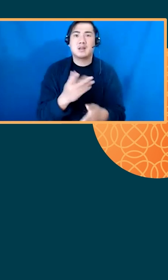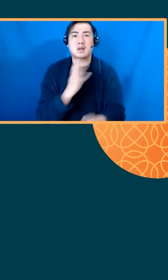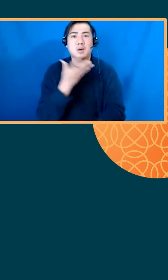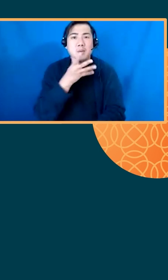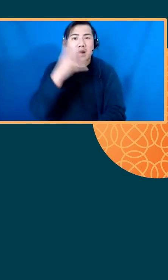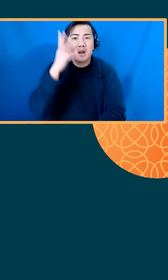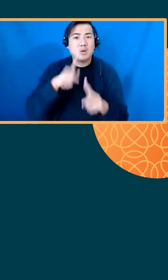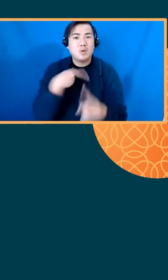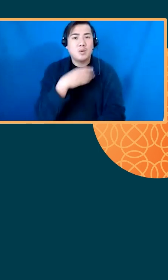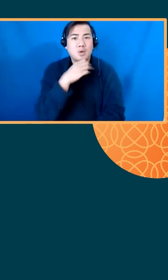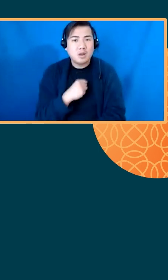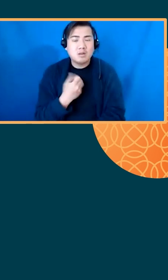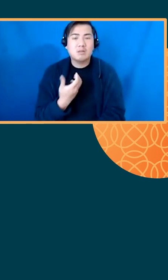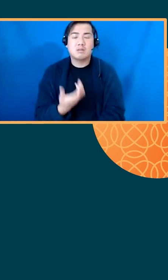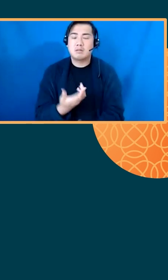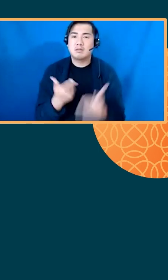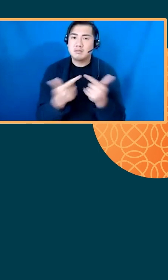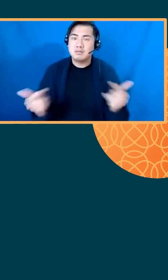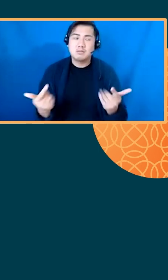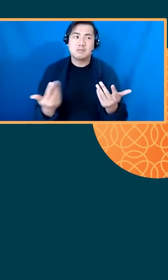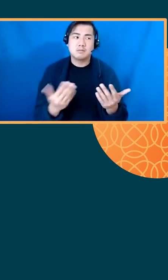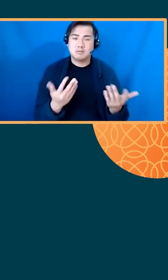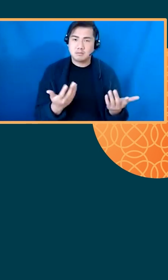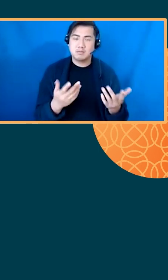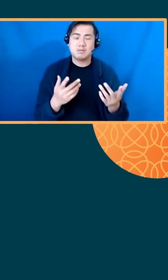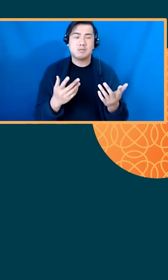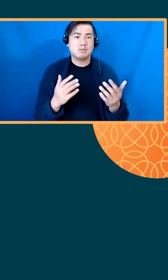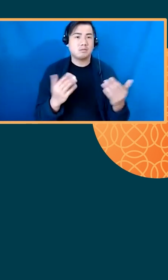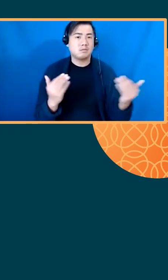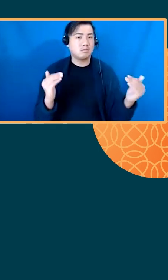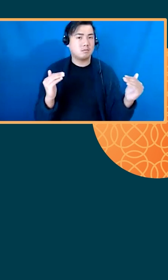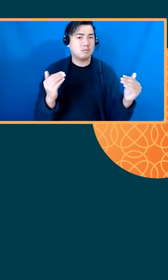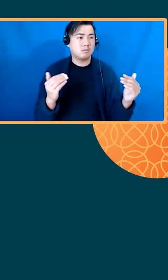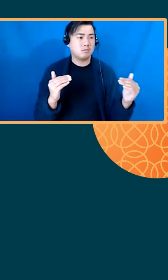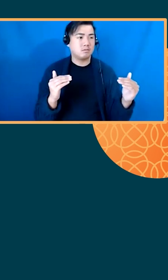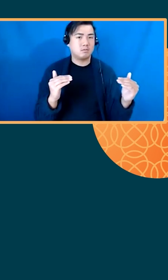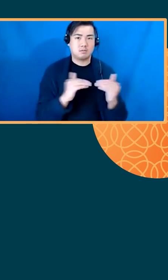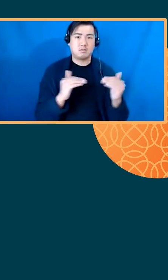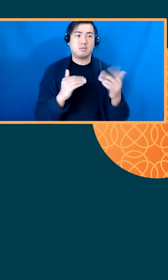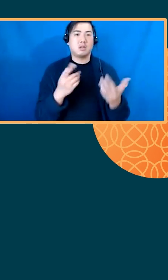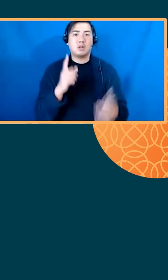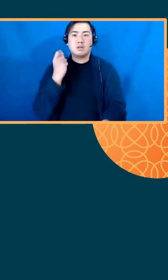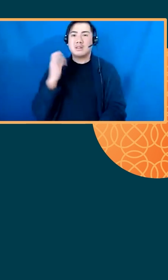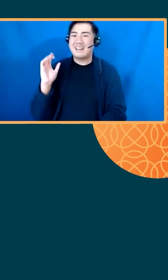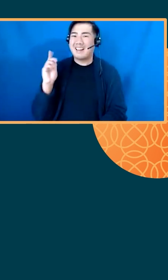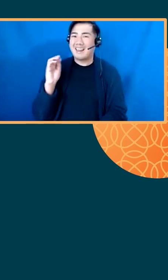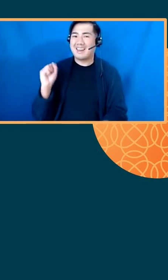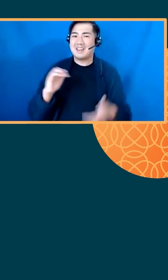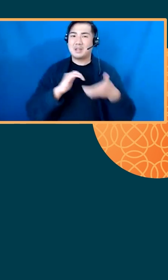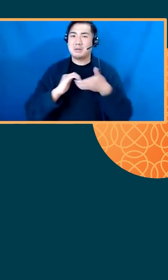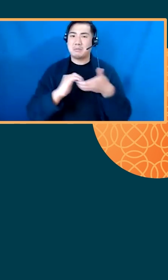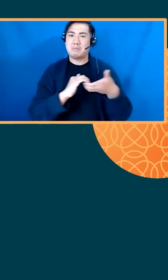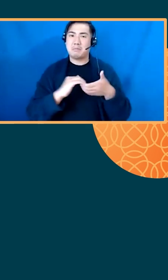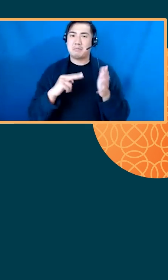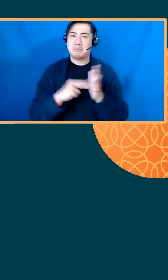to ourselves. But I think class solidarity also means that we can't be